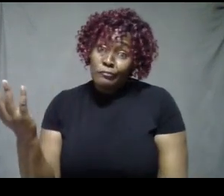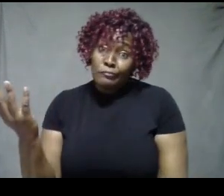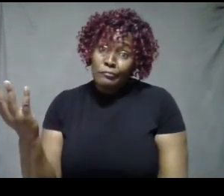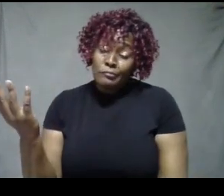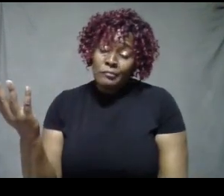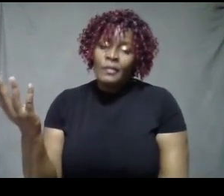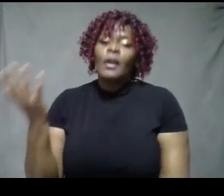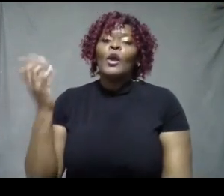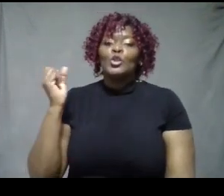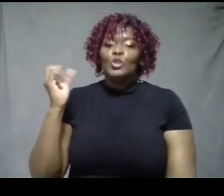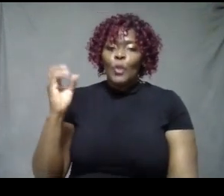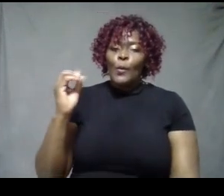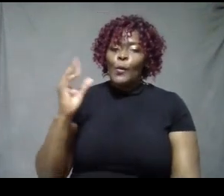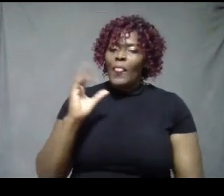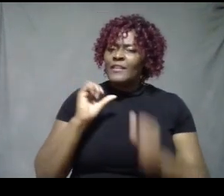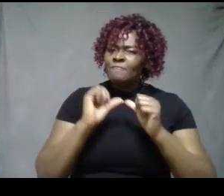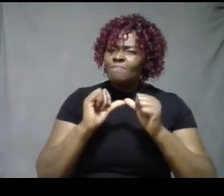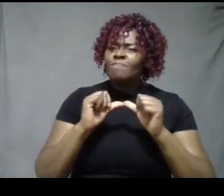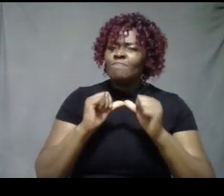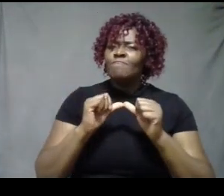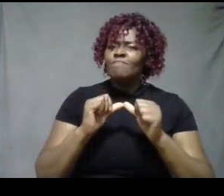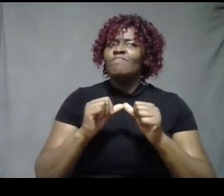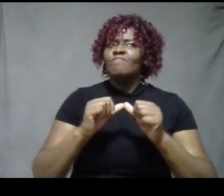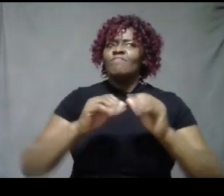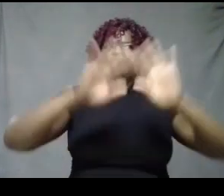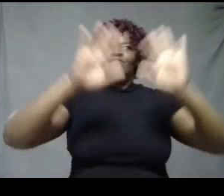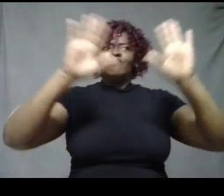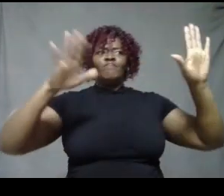So let's keep be above board.